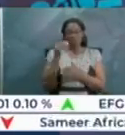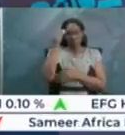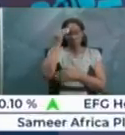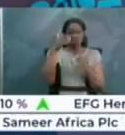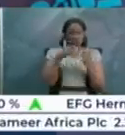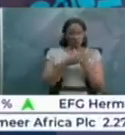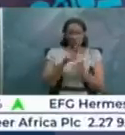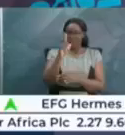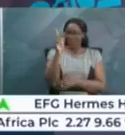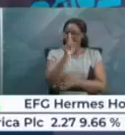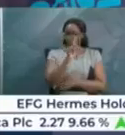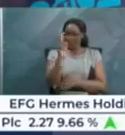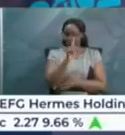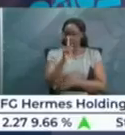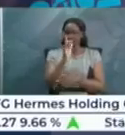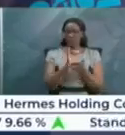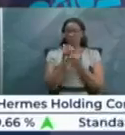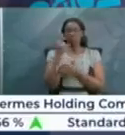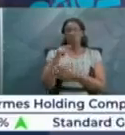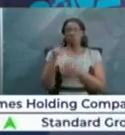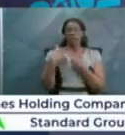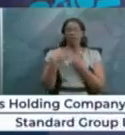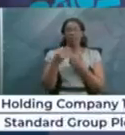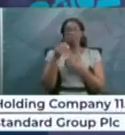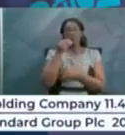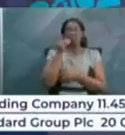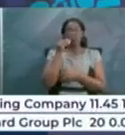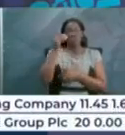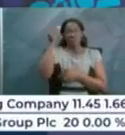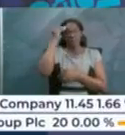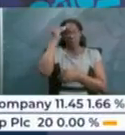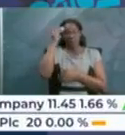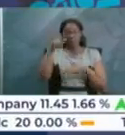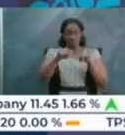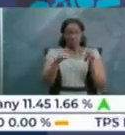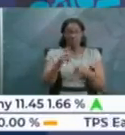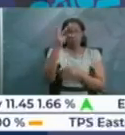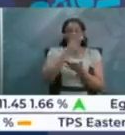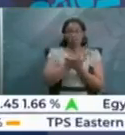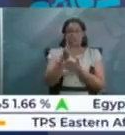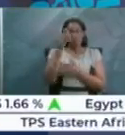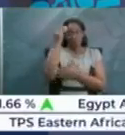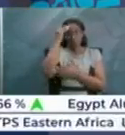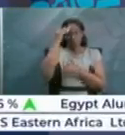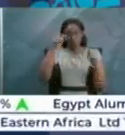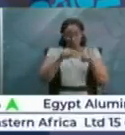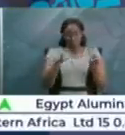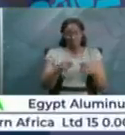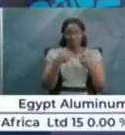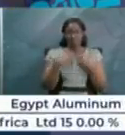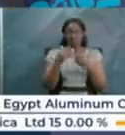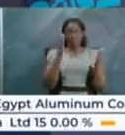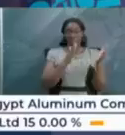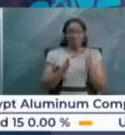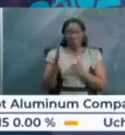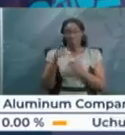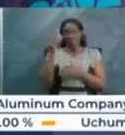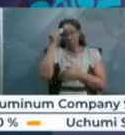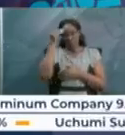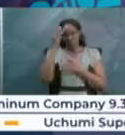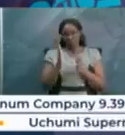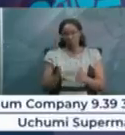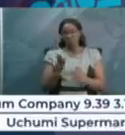No. That's why SOKO introduces the Nyumbani Edu Pack, a 2-week educational packet that has been prepared for the learners out